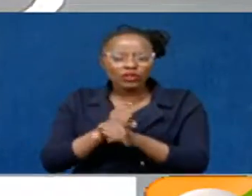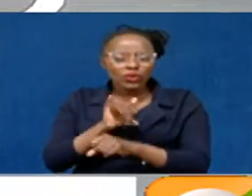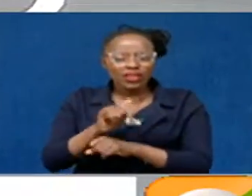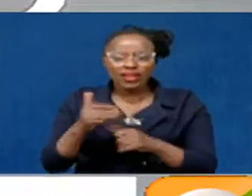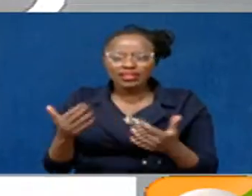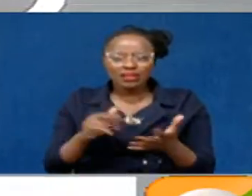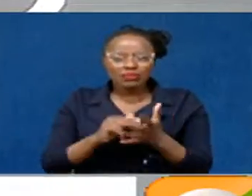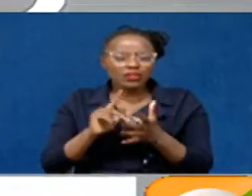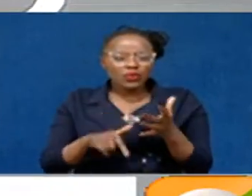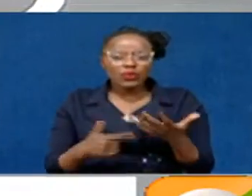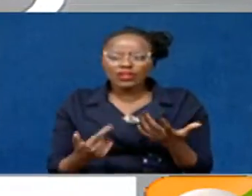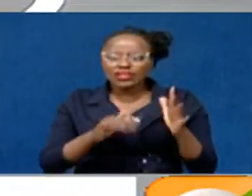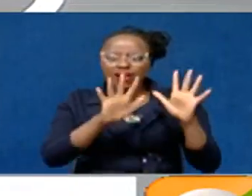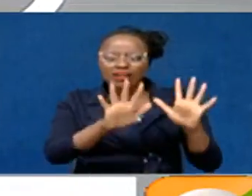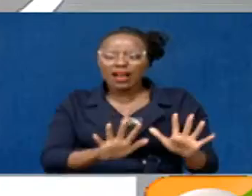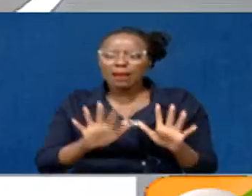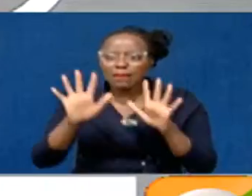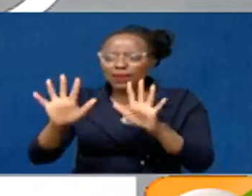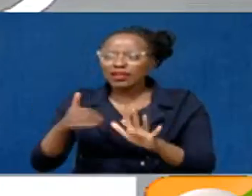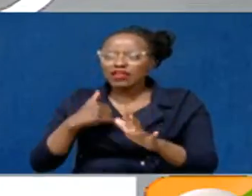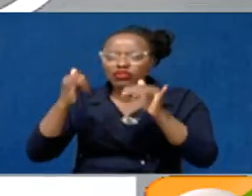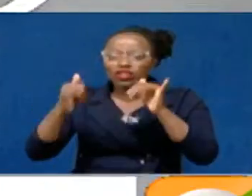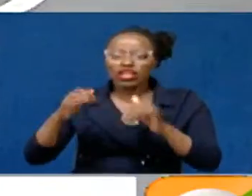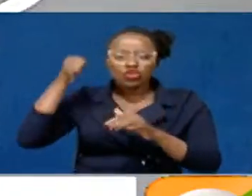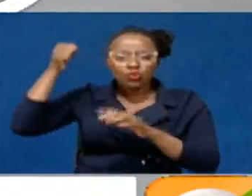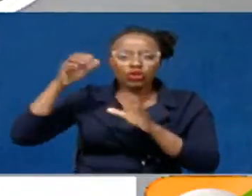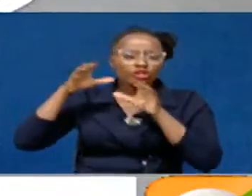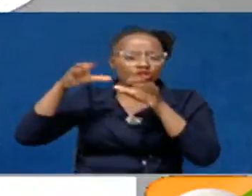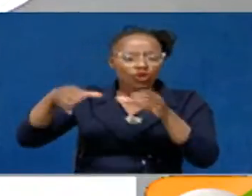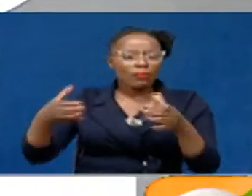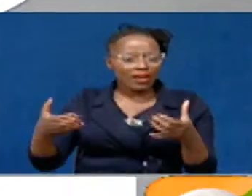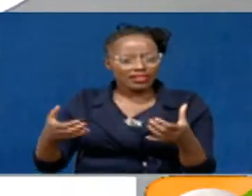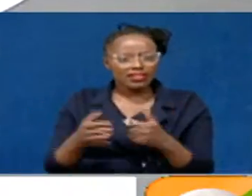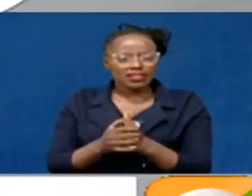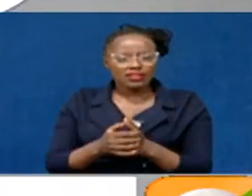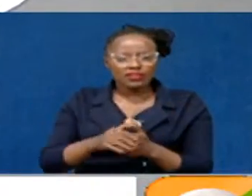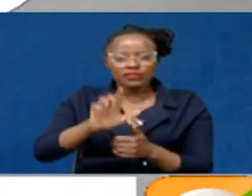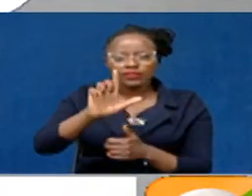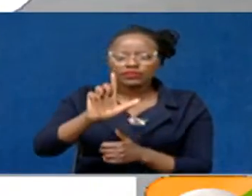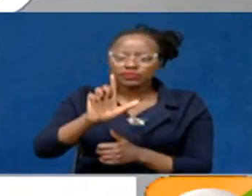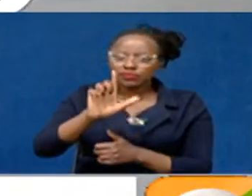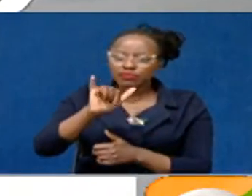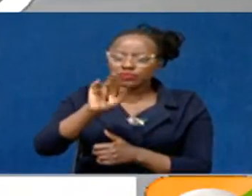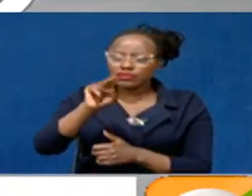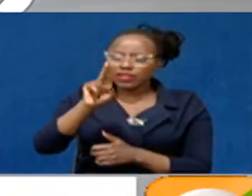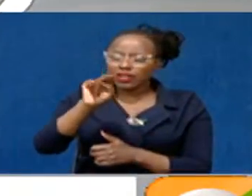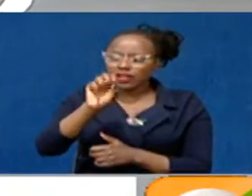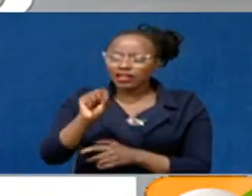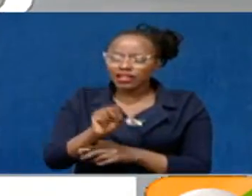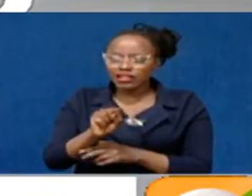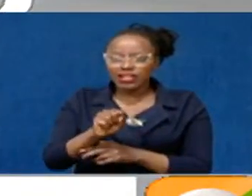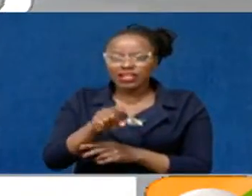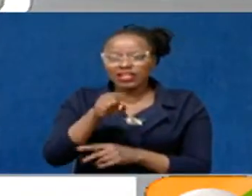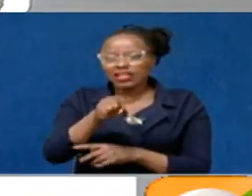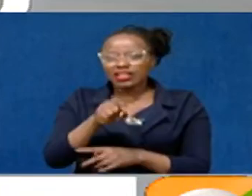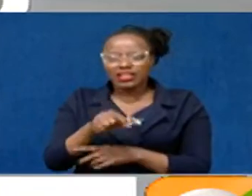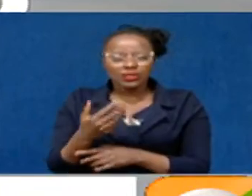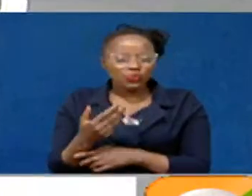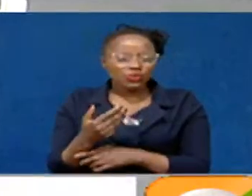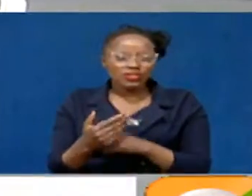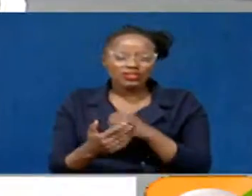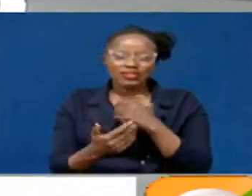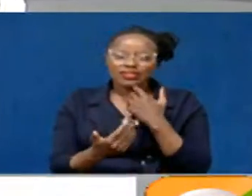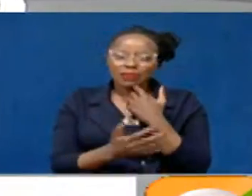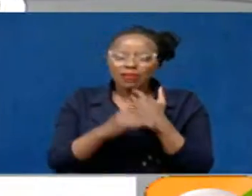anyway, so you could as well campaign on that new party ticket. But Linus, this was very untidy. I mean,